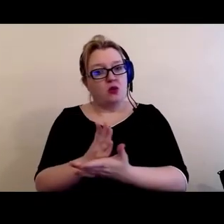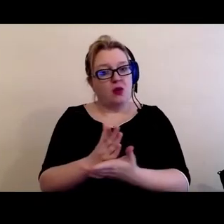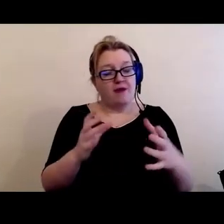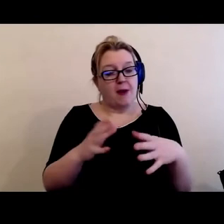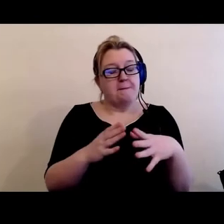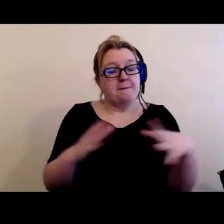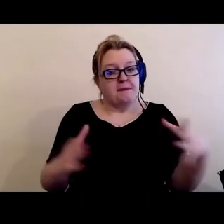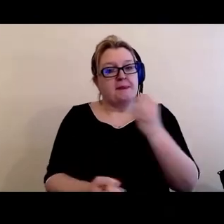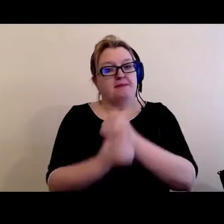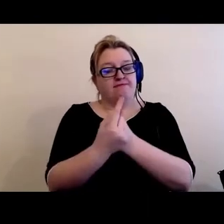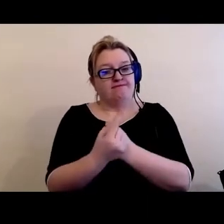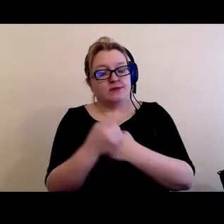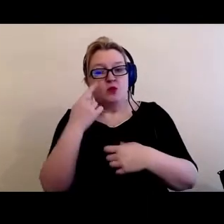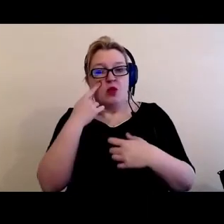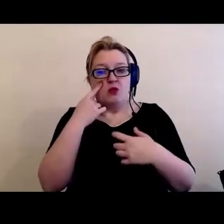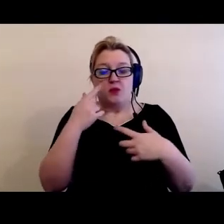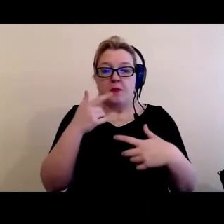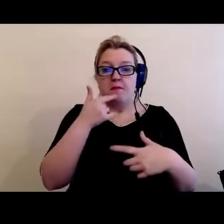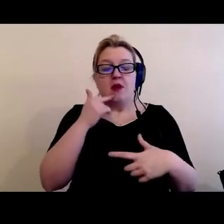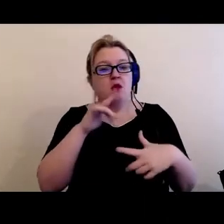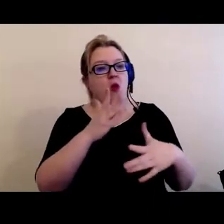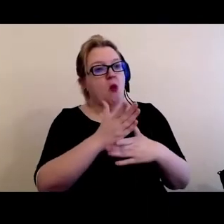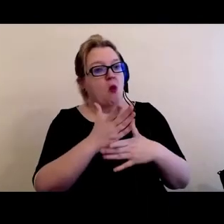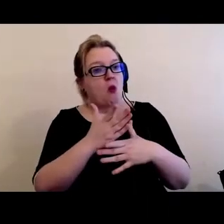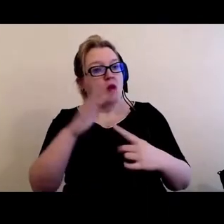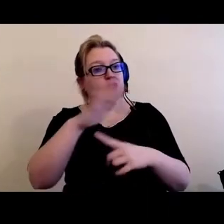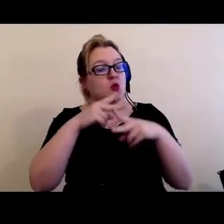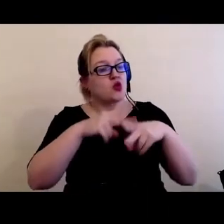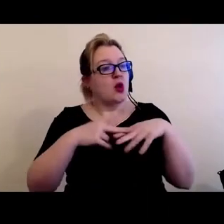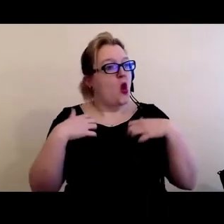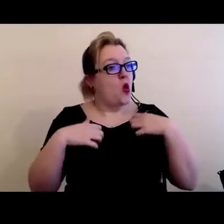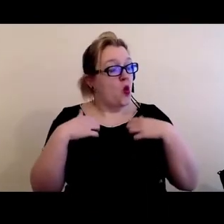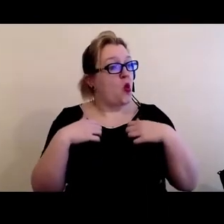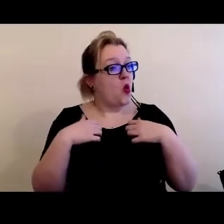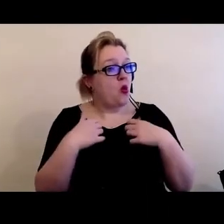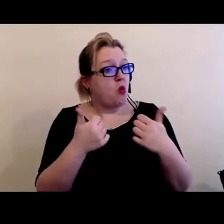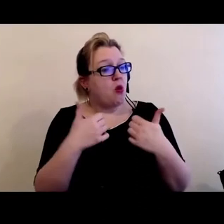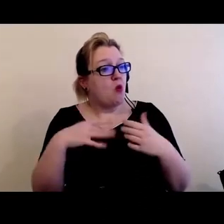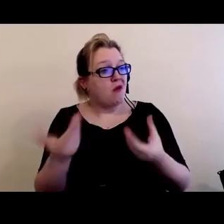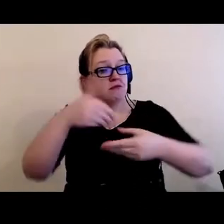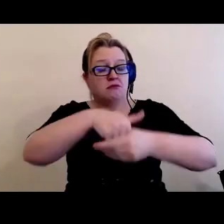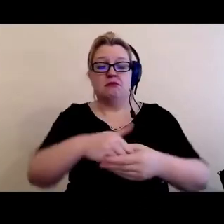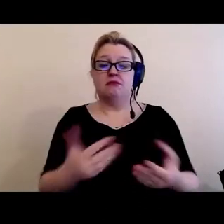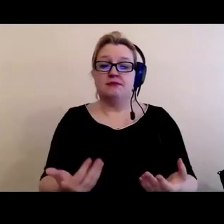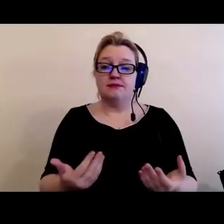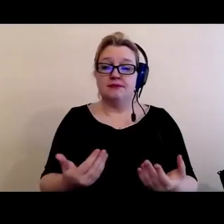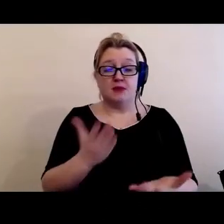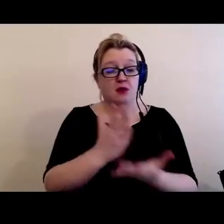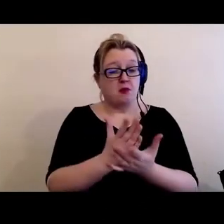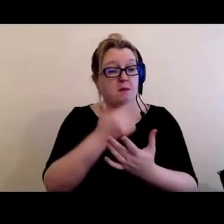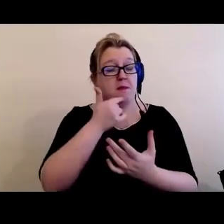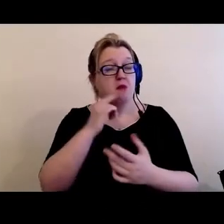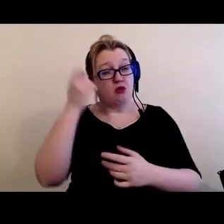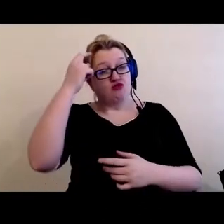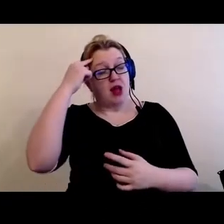more attractive to people working as they've seen the benefit of working in the sector and the importance of the work people there do. So I